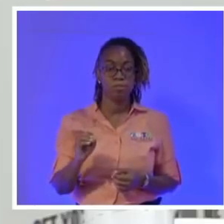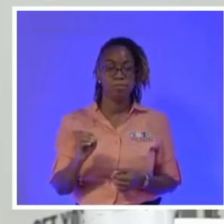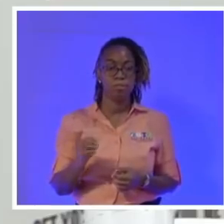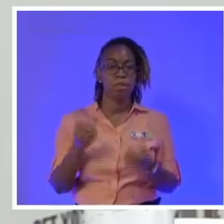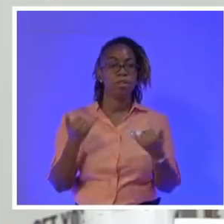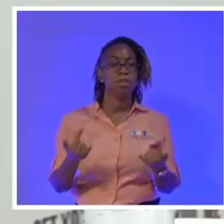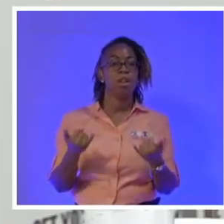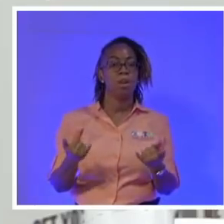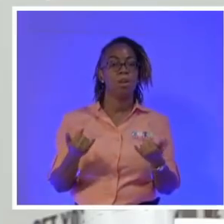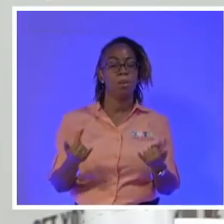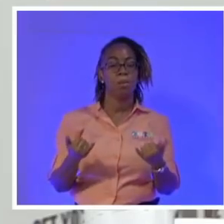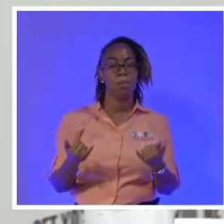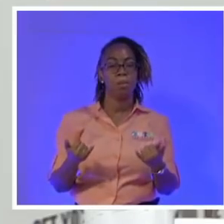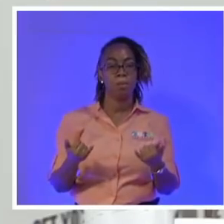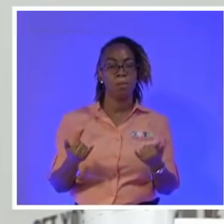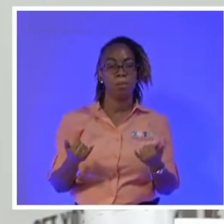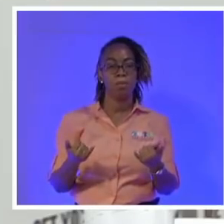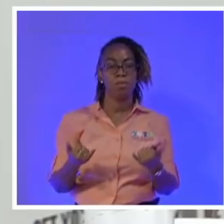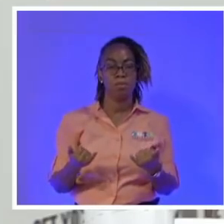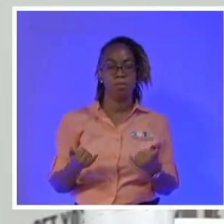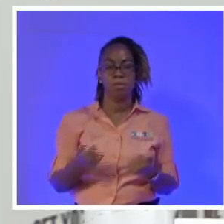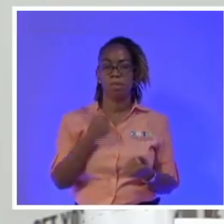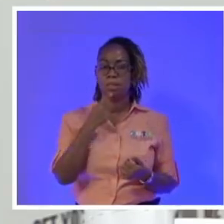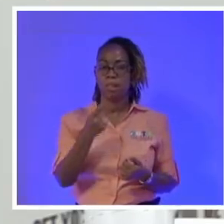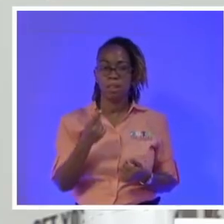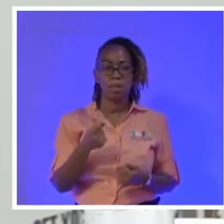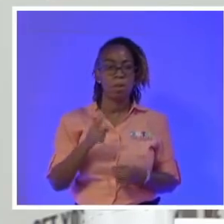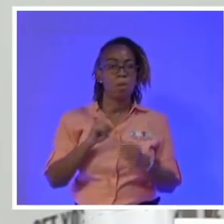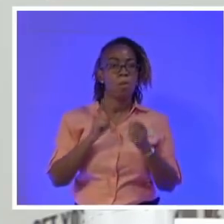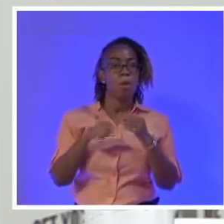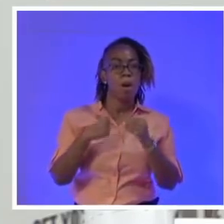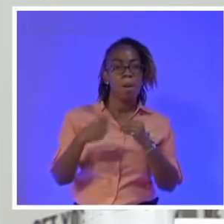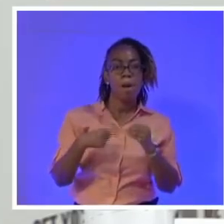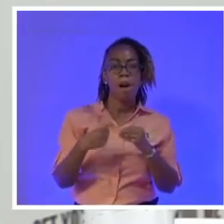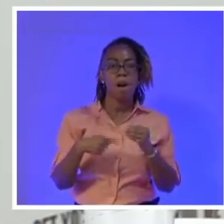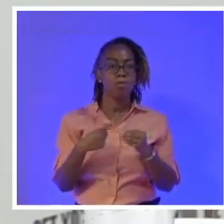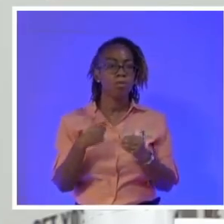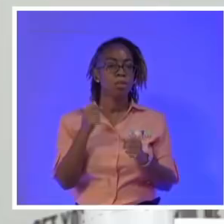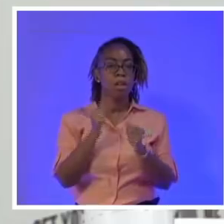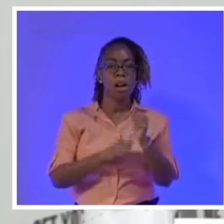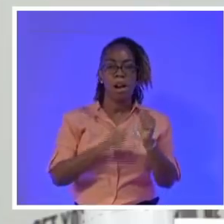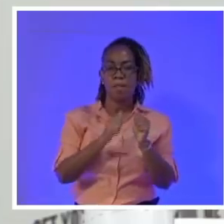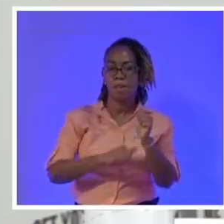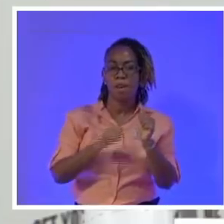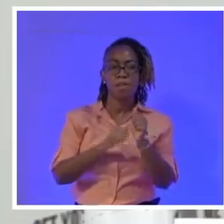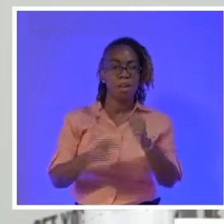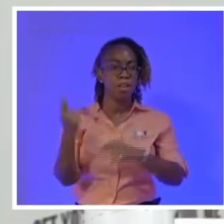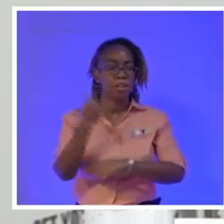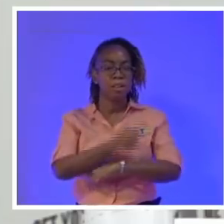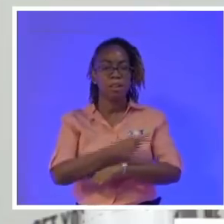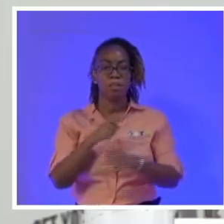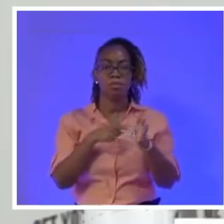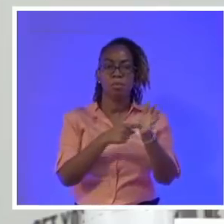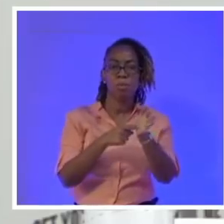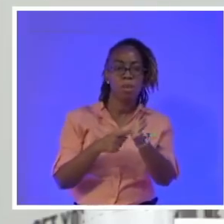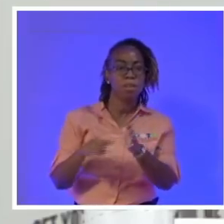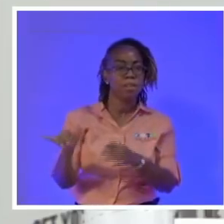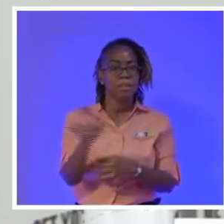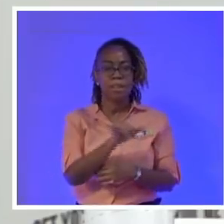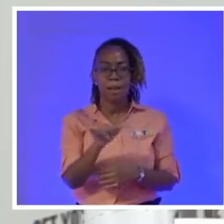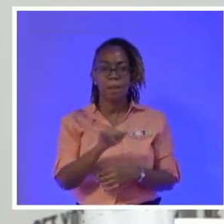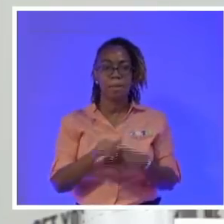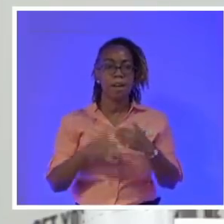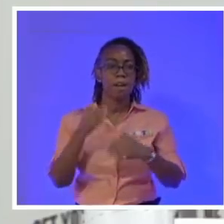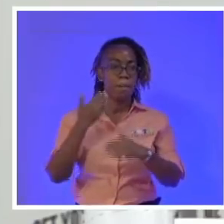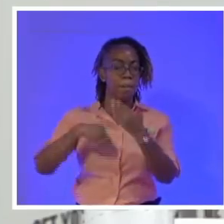with everyone that the trends that we speak about in our press conferences have been consistent for the past